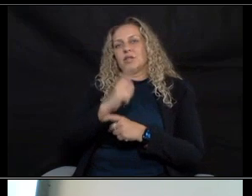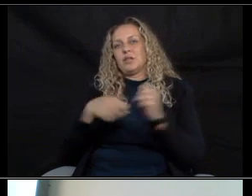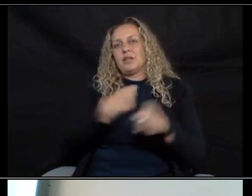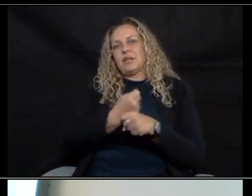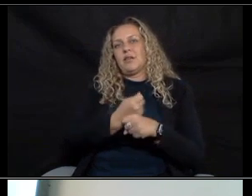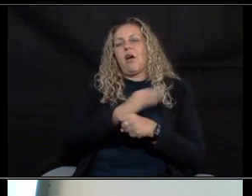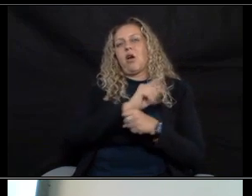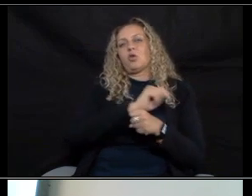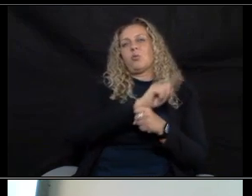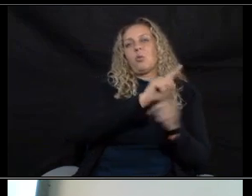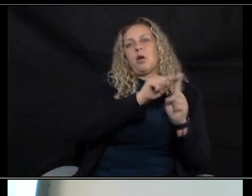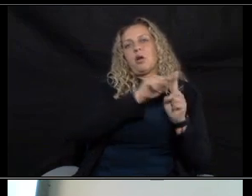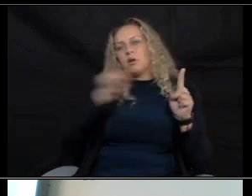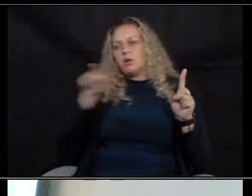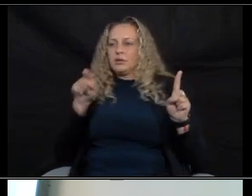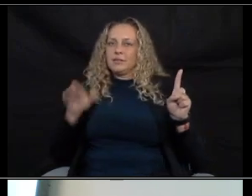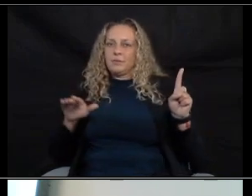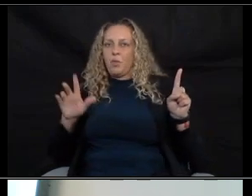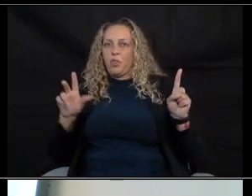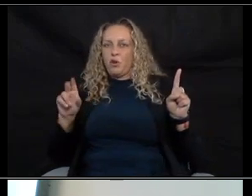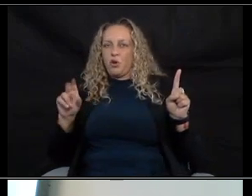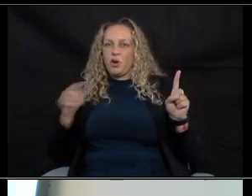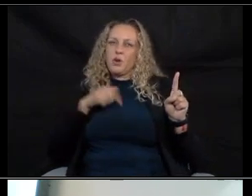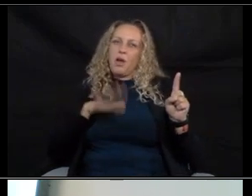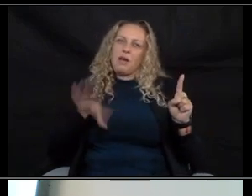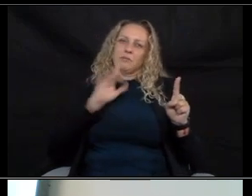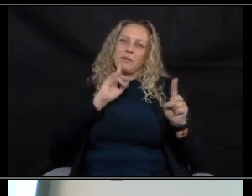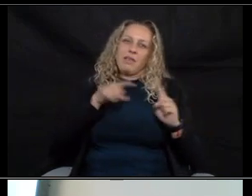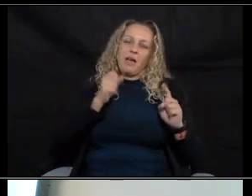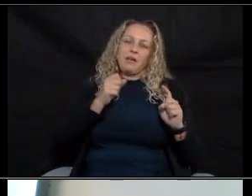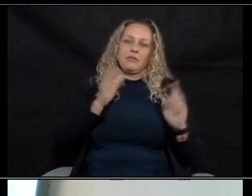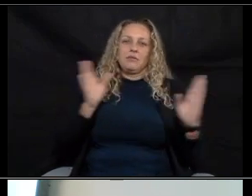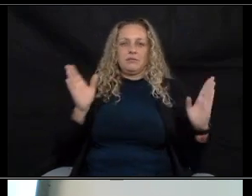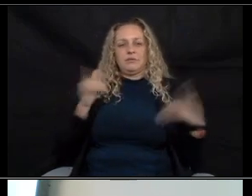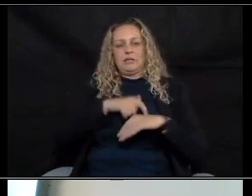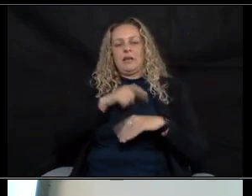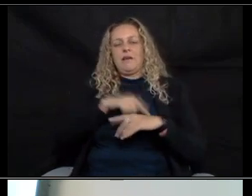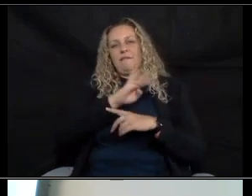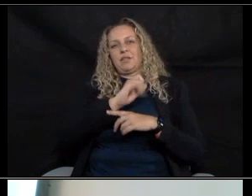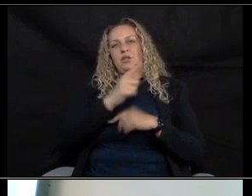30. So we received our estimations last week, and you've probably also seen a